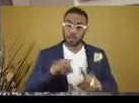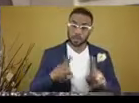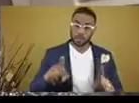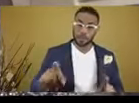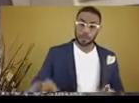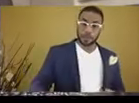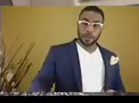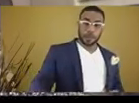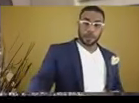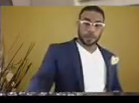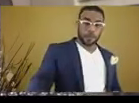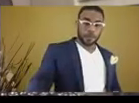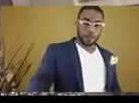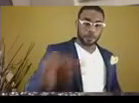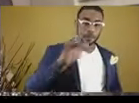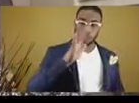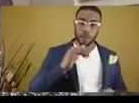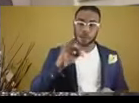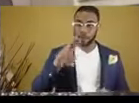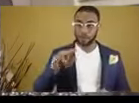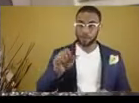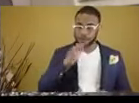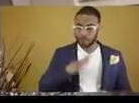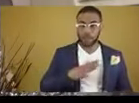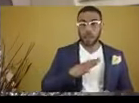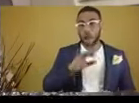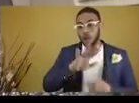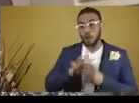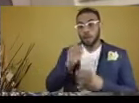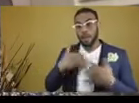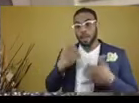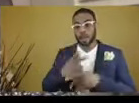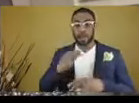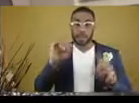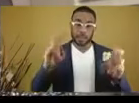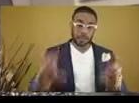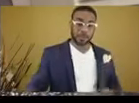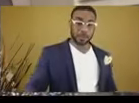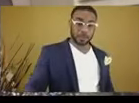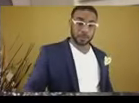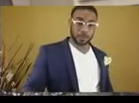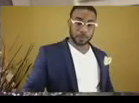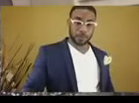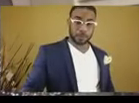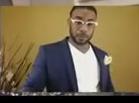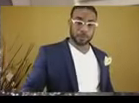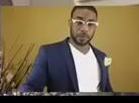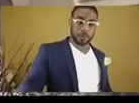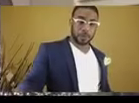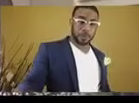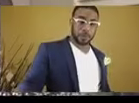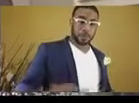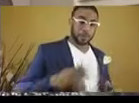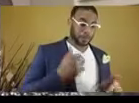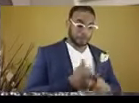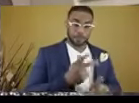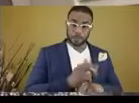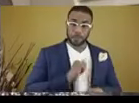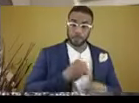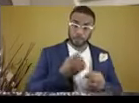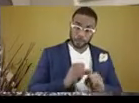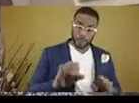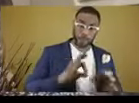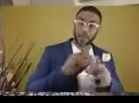and femmes. It was COVID as a healthcare issue, right? How do I keep myself safe? How do I keep my family safe? And for